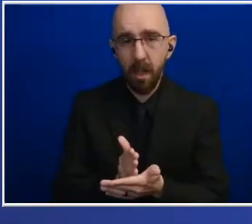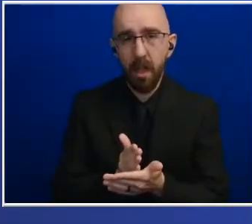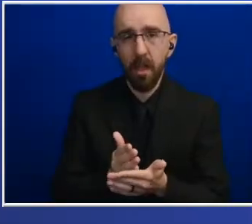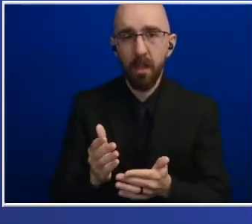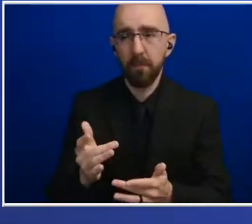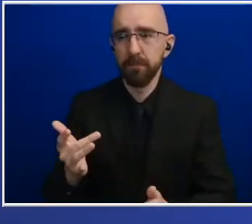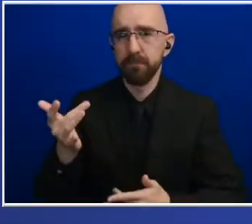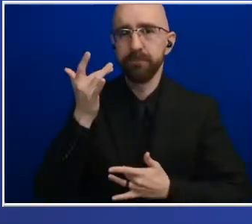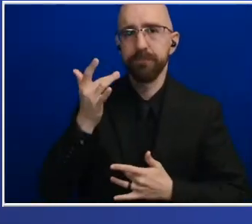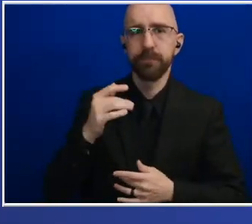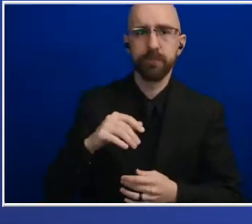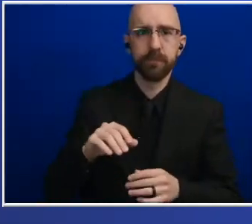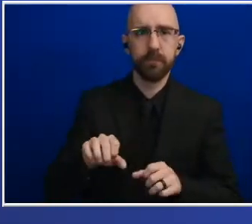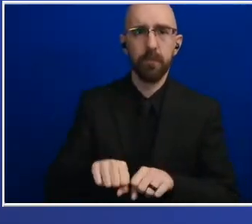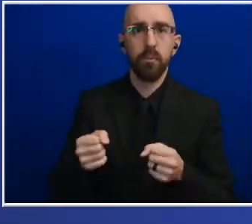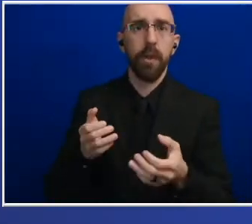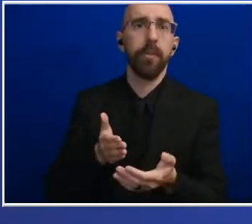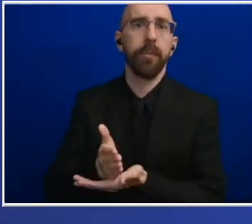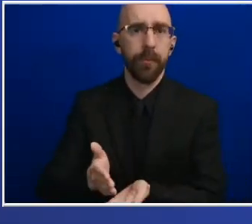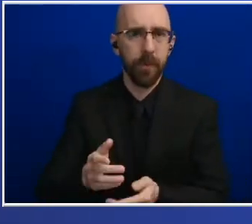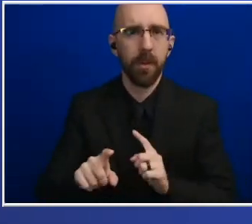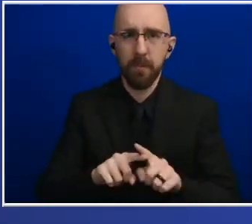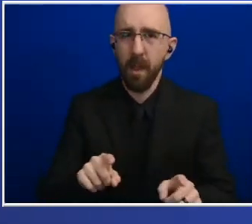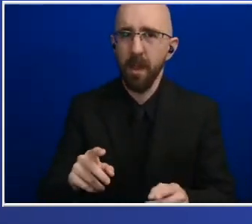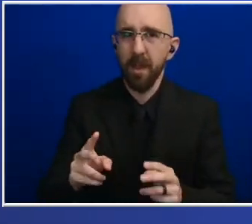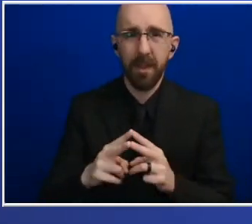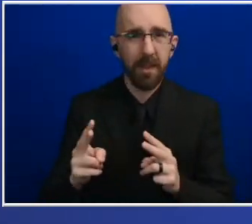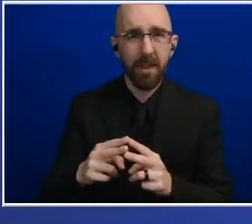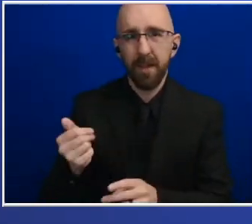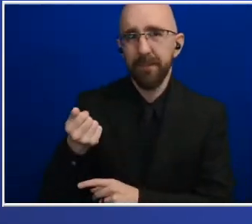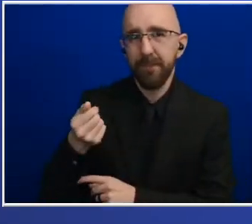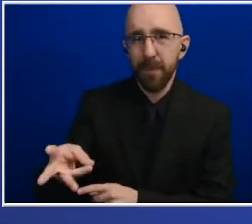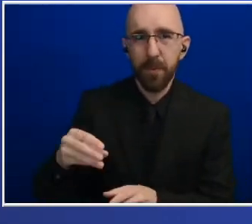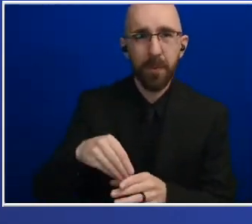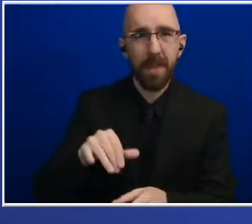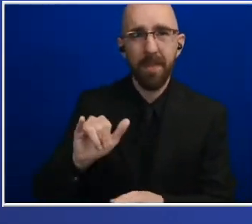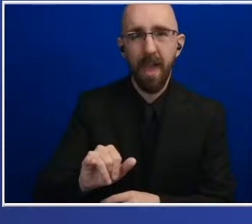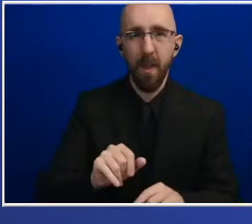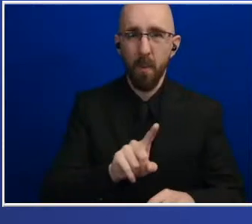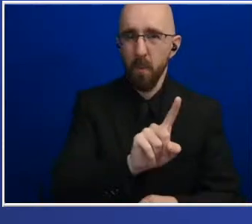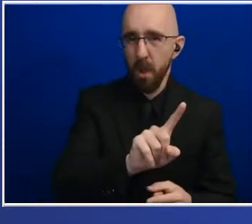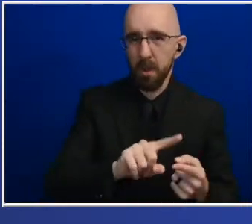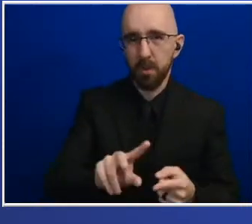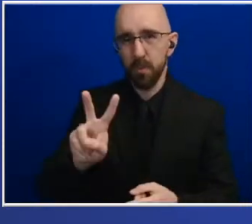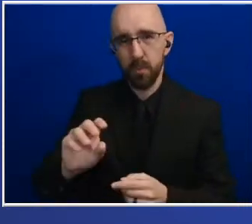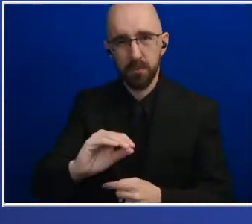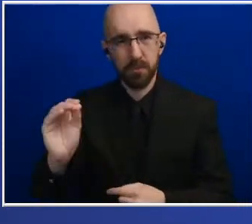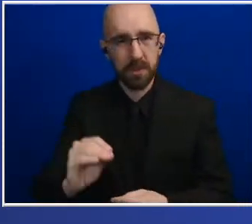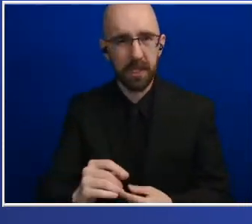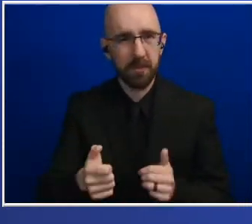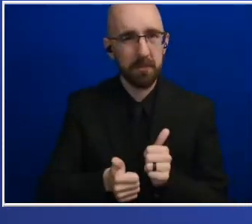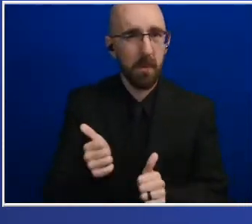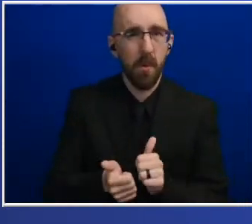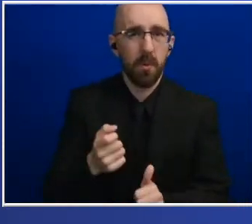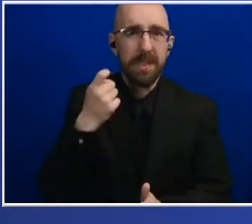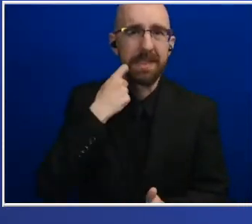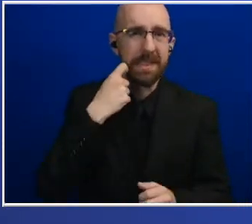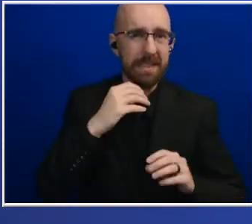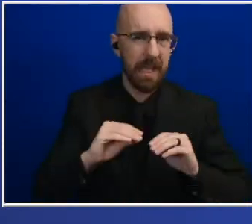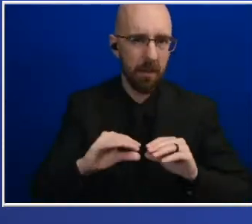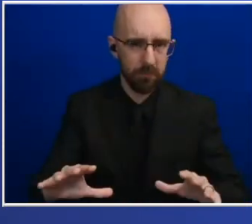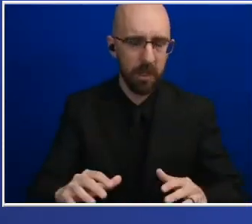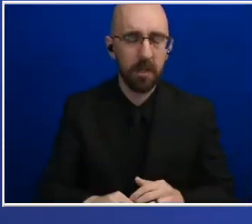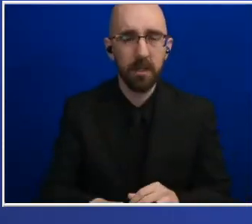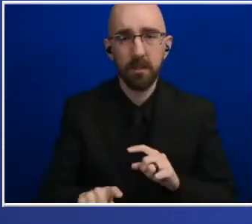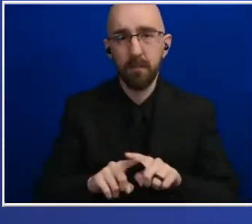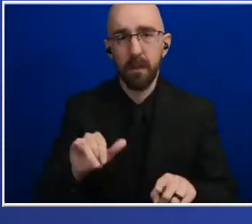which we have, but it's very, very few. It is in that 1 to 2%, I believe, from the most recent outbreaks. But that disease